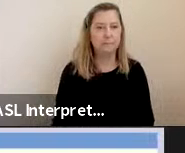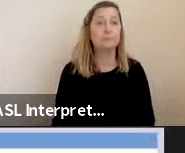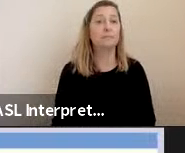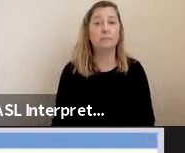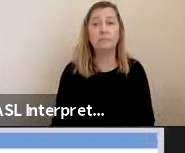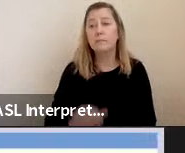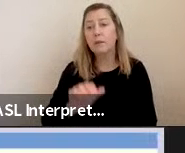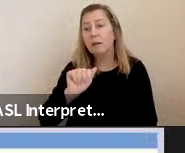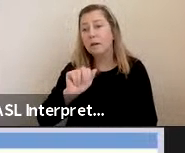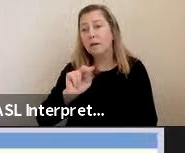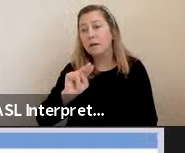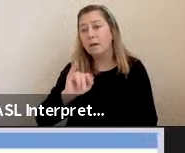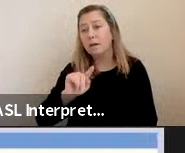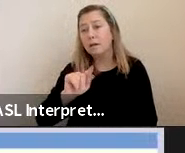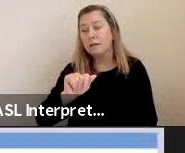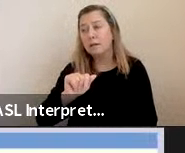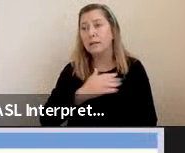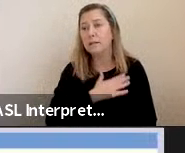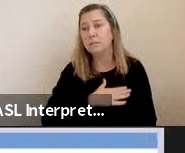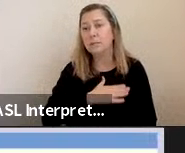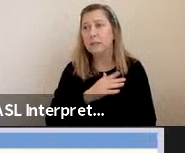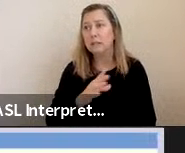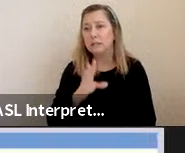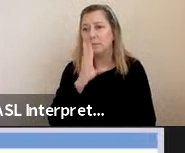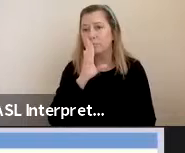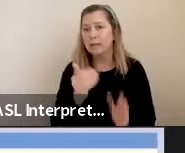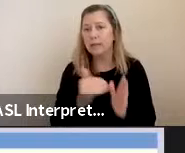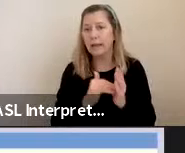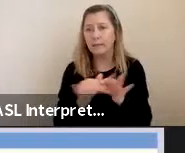Anita, could you read that back to us, please?